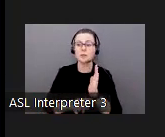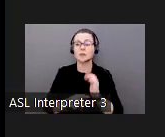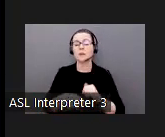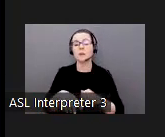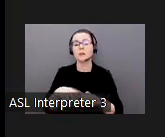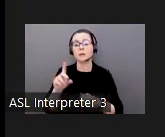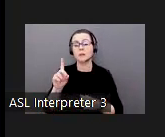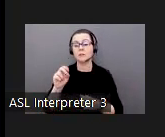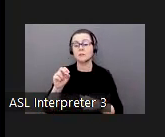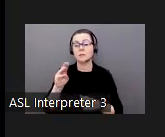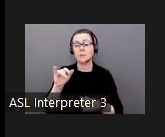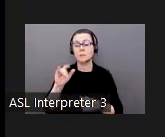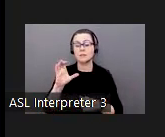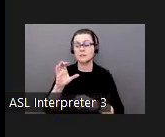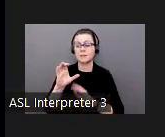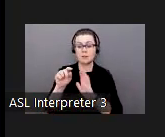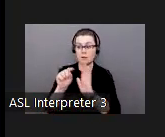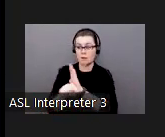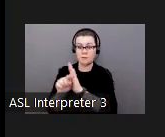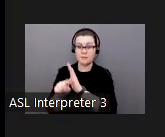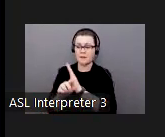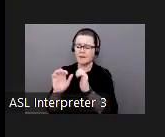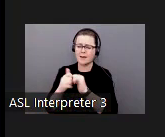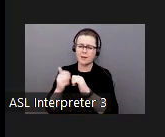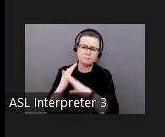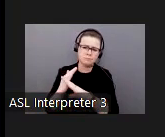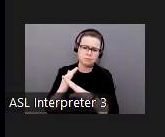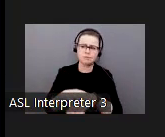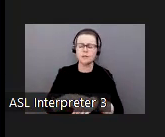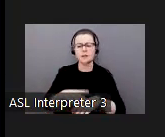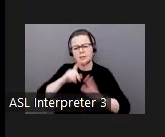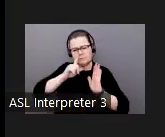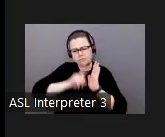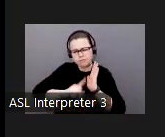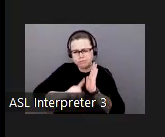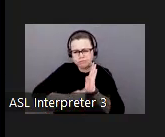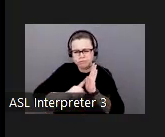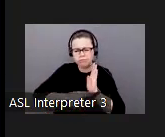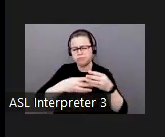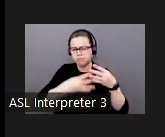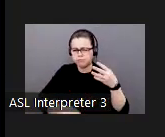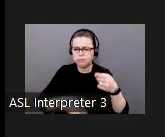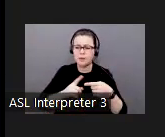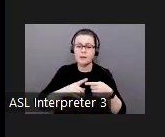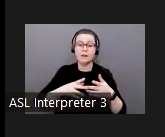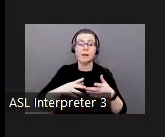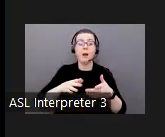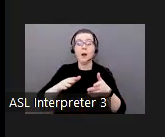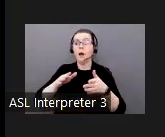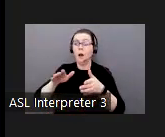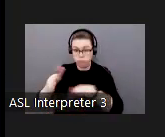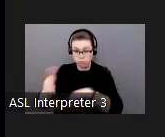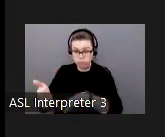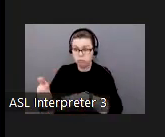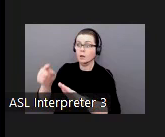homicide, and there have been inquests and death reviews and the same recommendations being made over